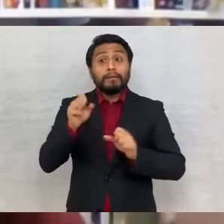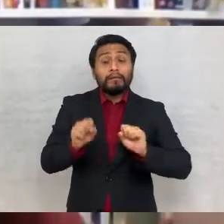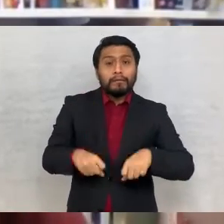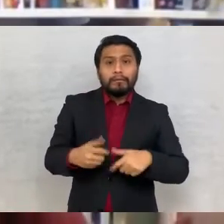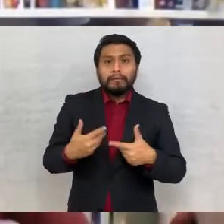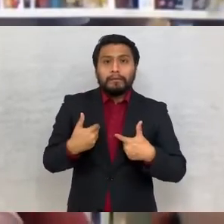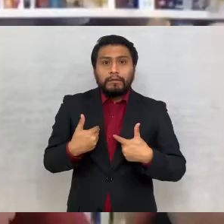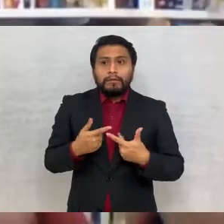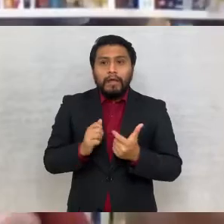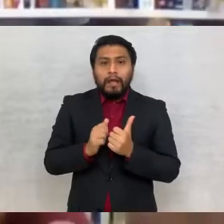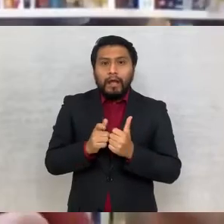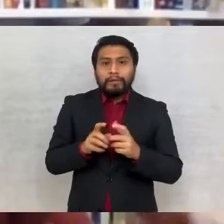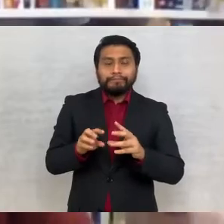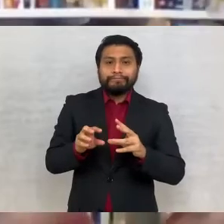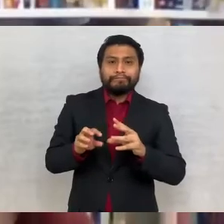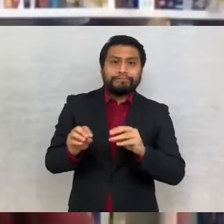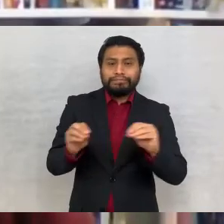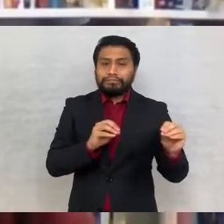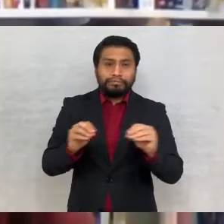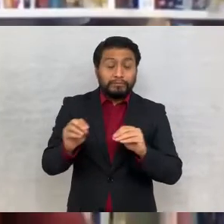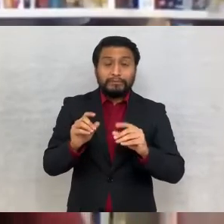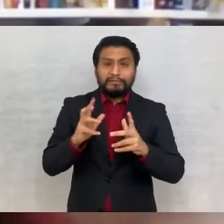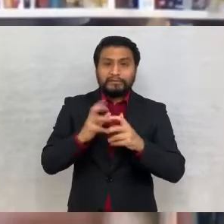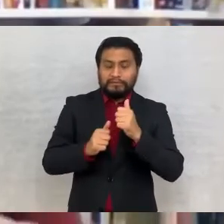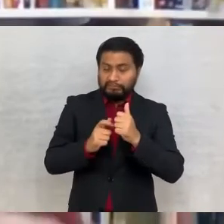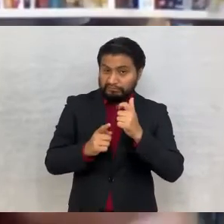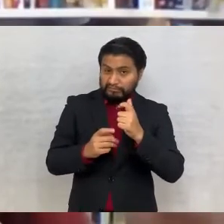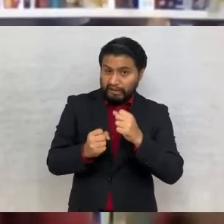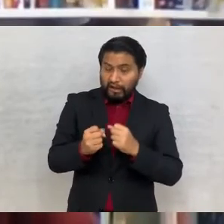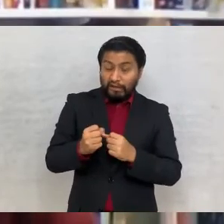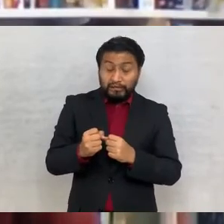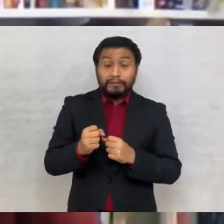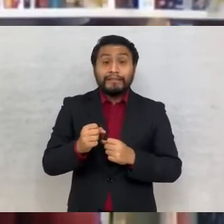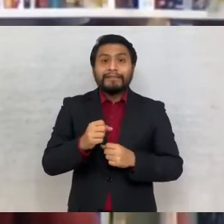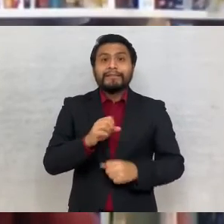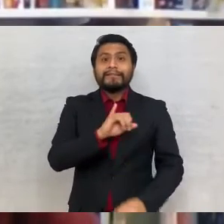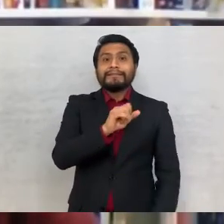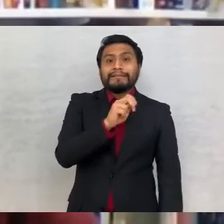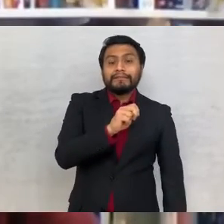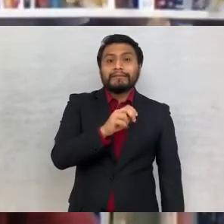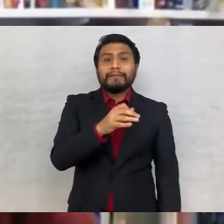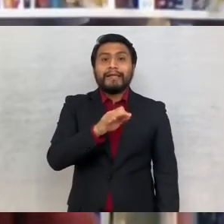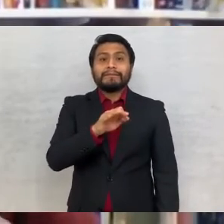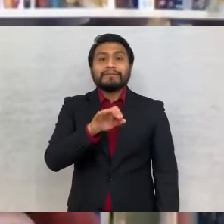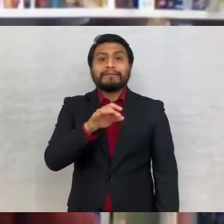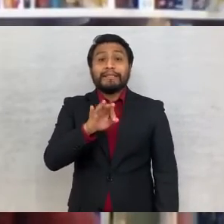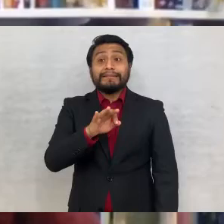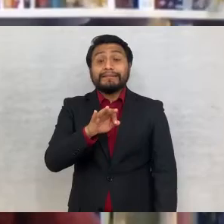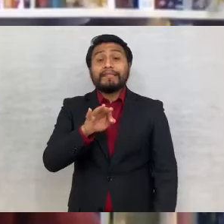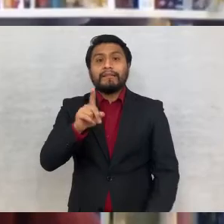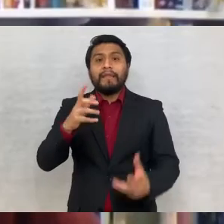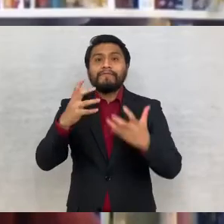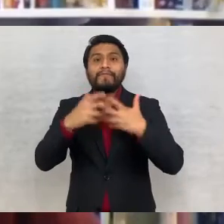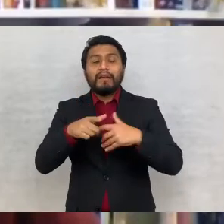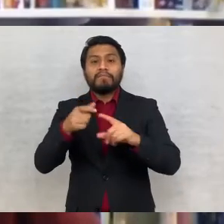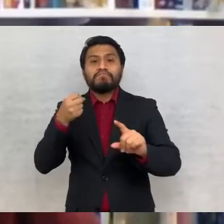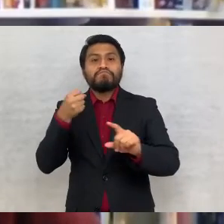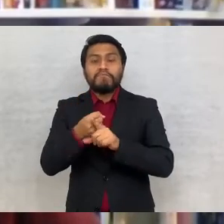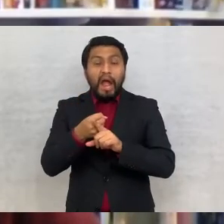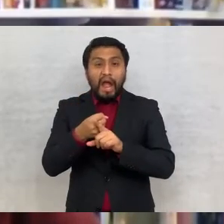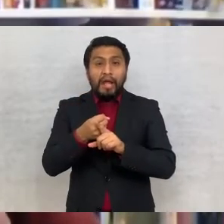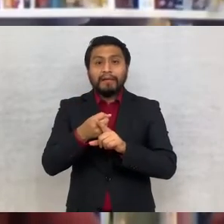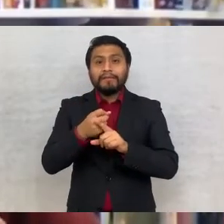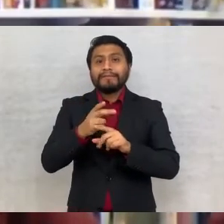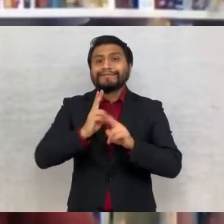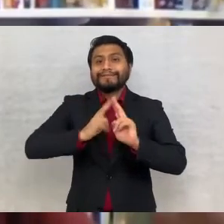a survey on desirable immigration was conducted, which brought together the most prominent figures in the political field. The questions expressed the great fear